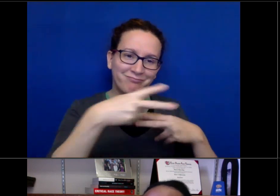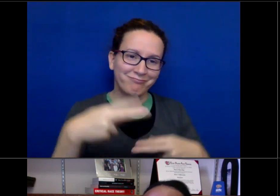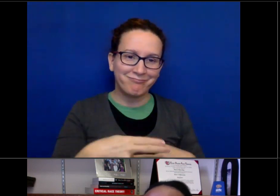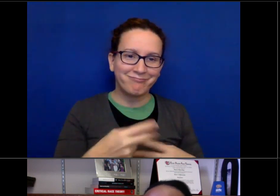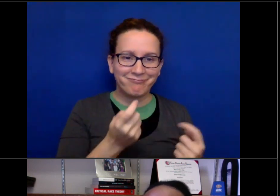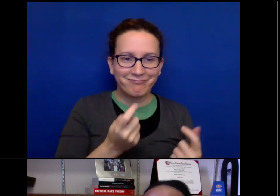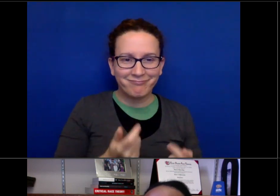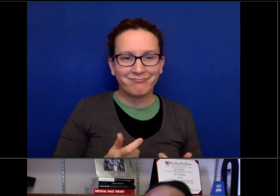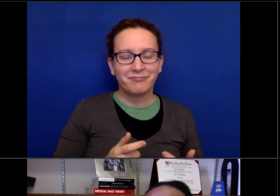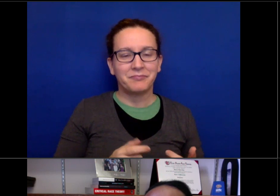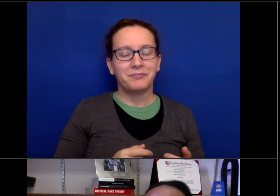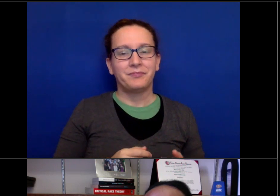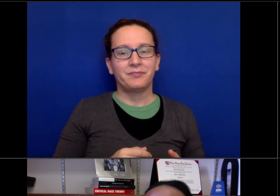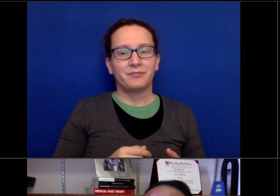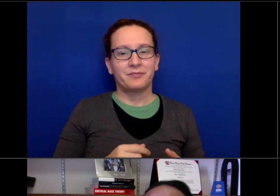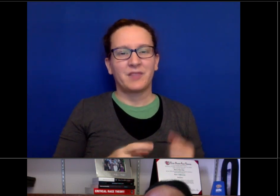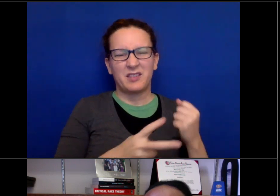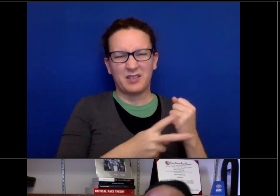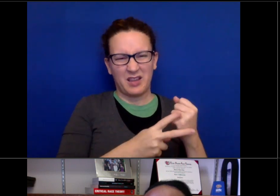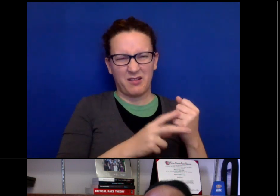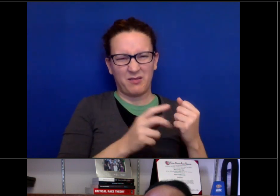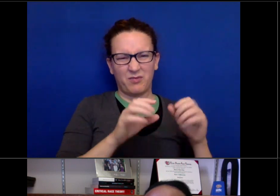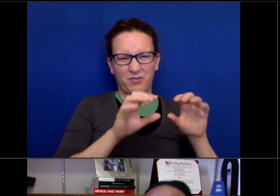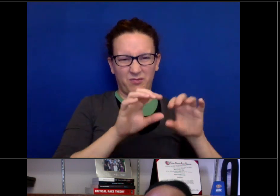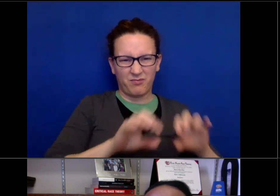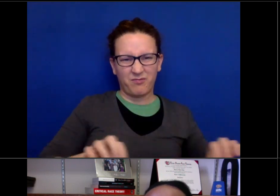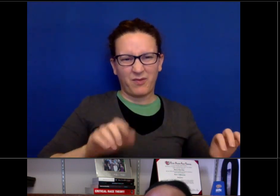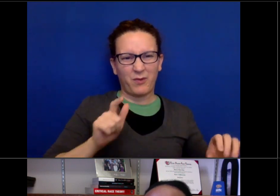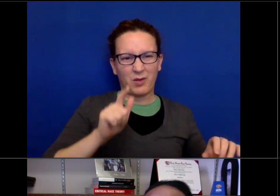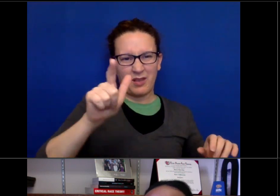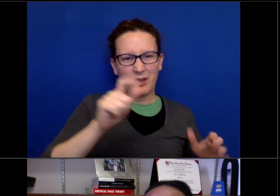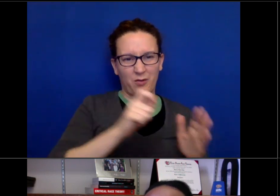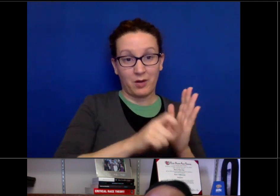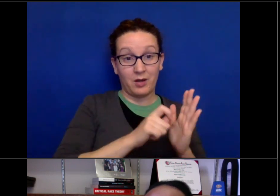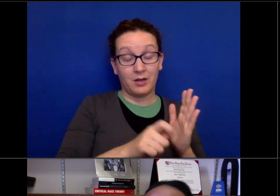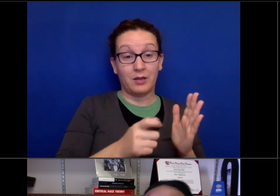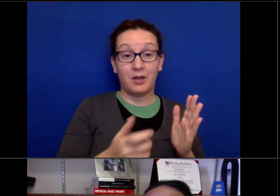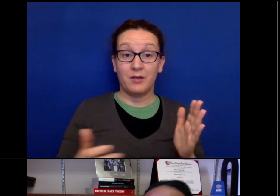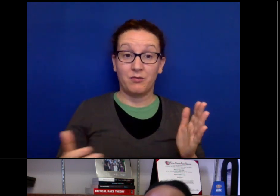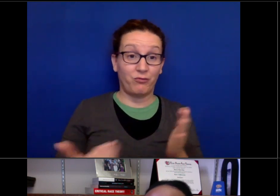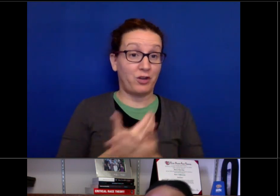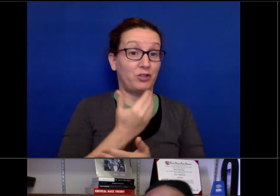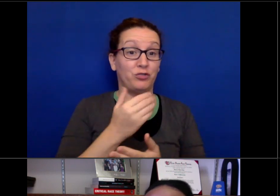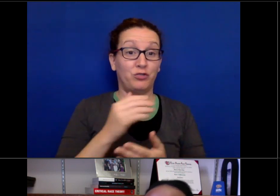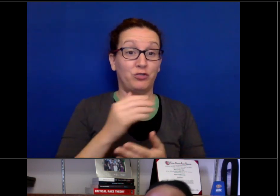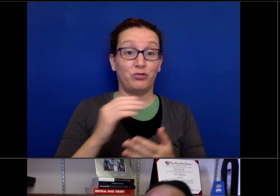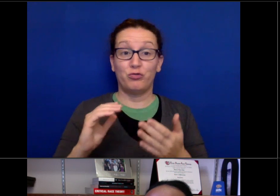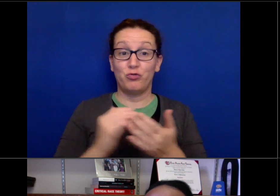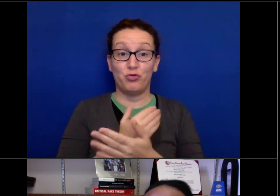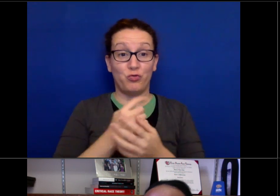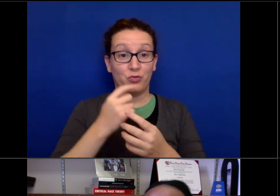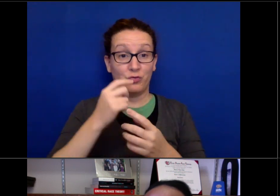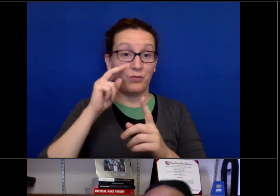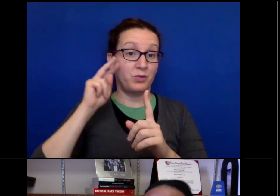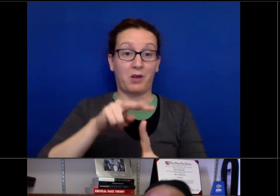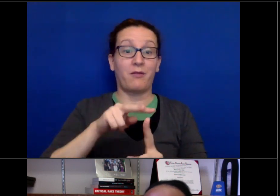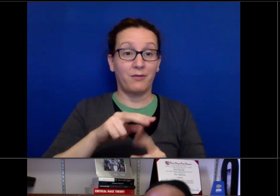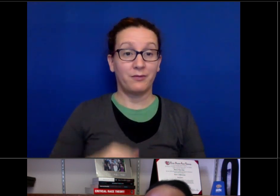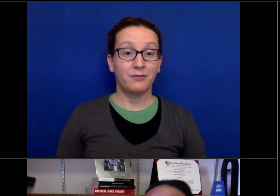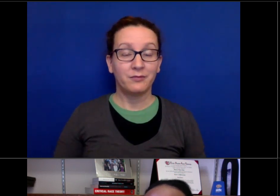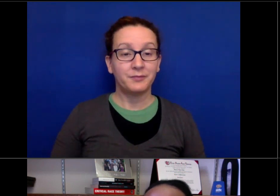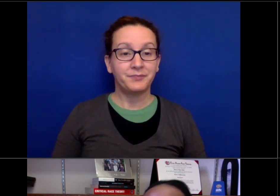for some later writing, and then start afresh with a new set of eyes, almost.